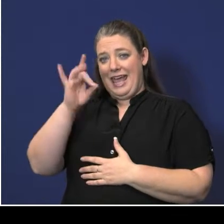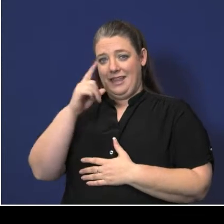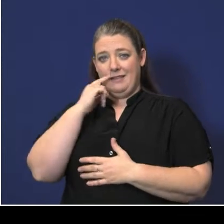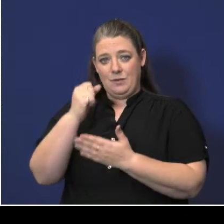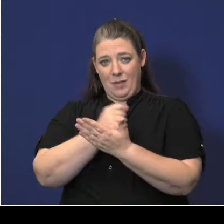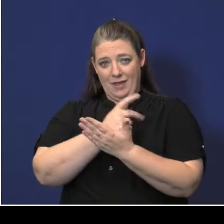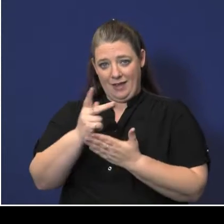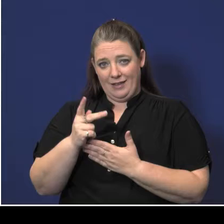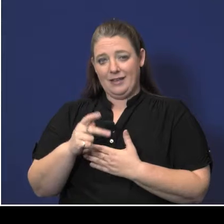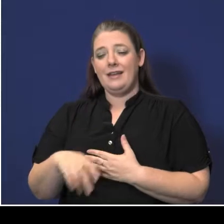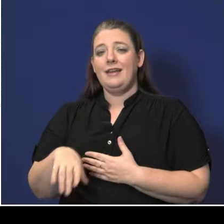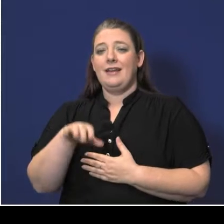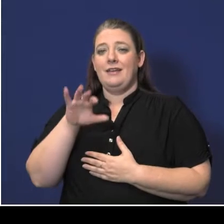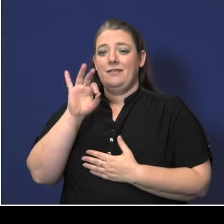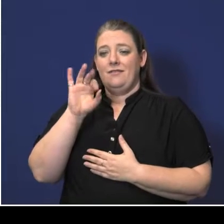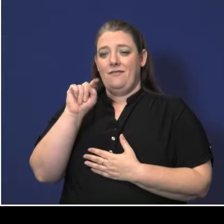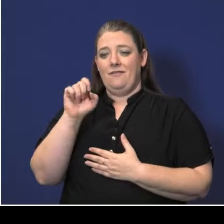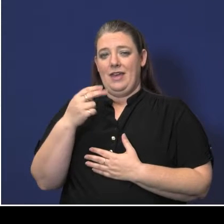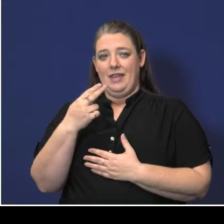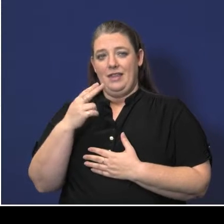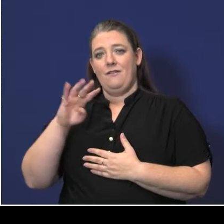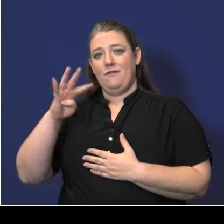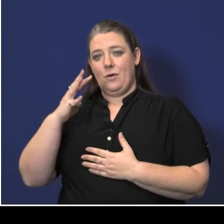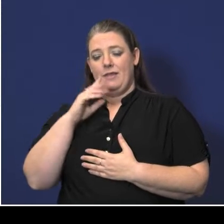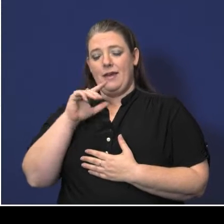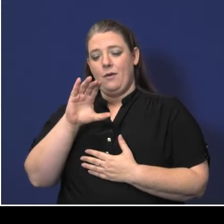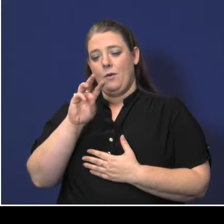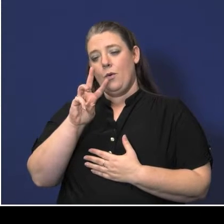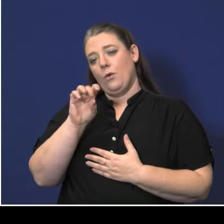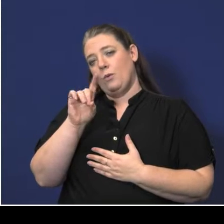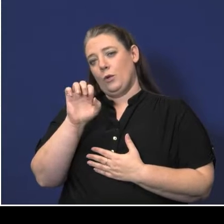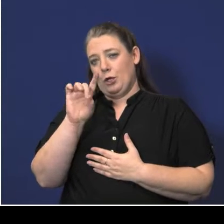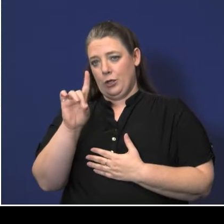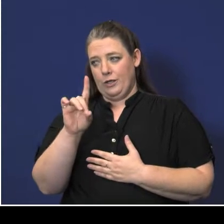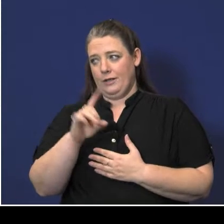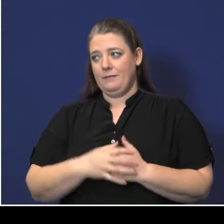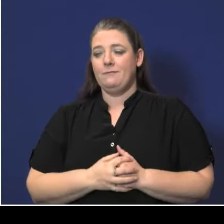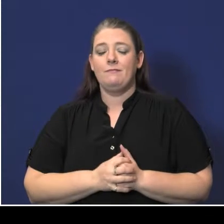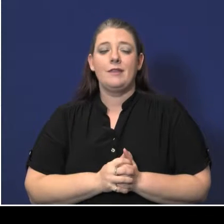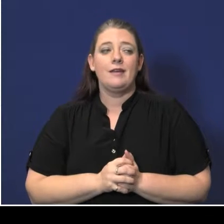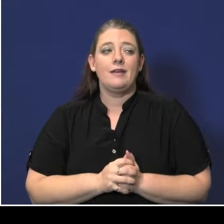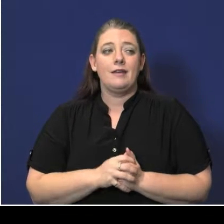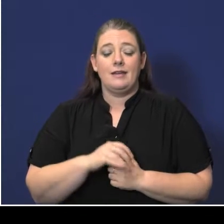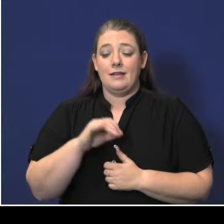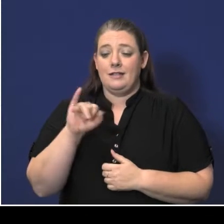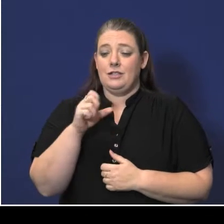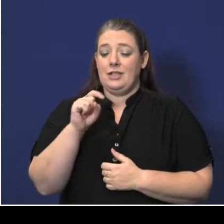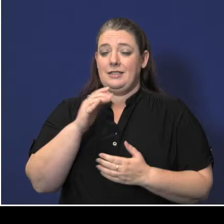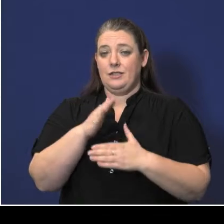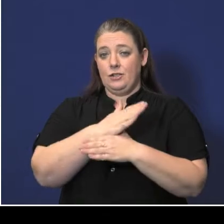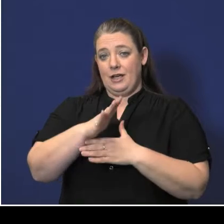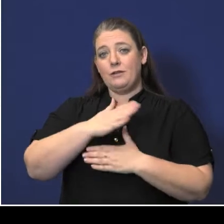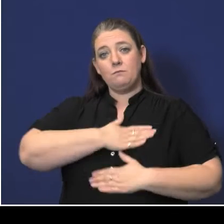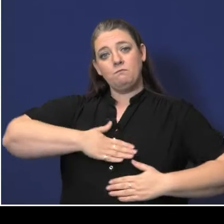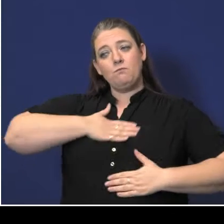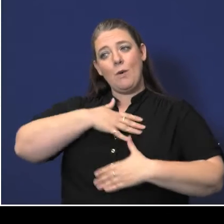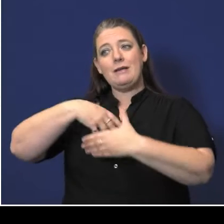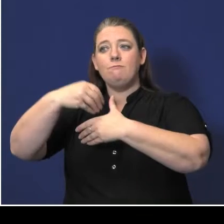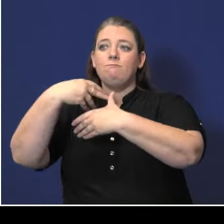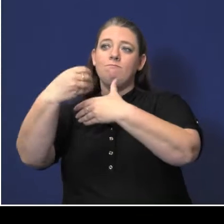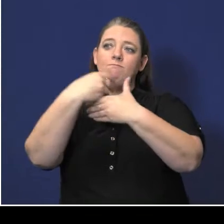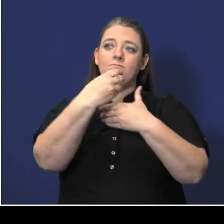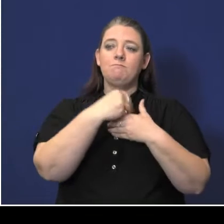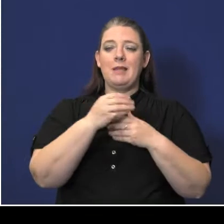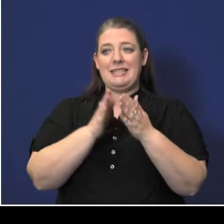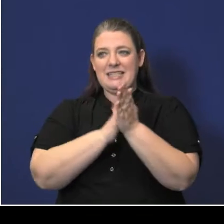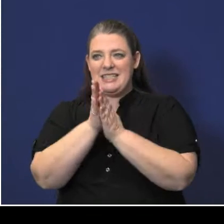Spillane; and Faith, a 4th grader at Woodard Elementary. Jason shared he enjoys being outdoors. He has competed